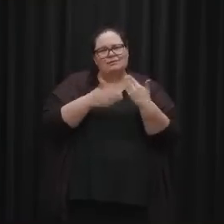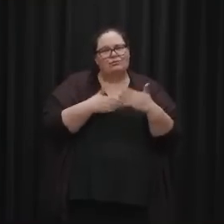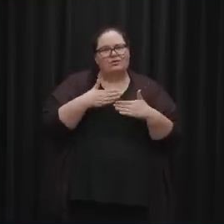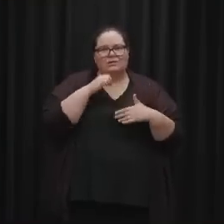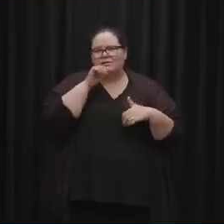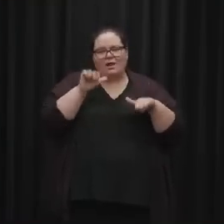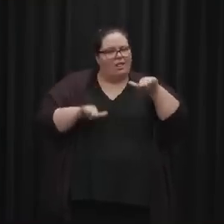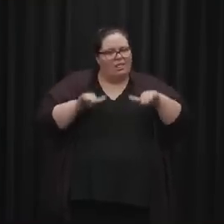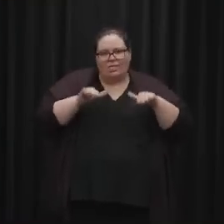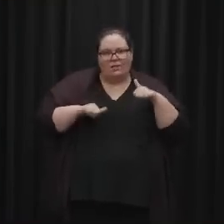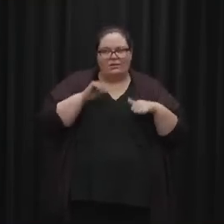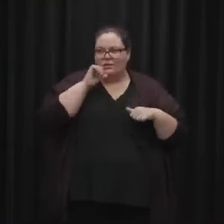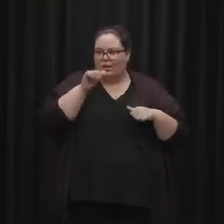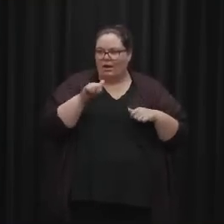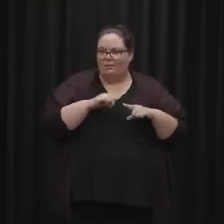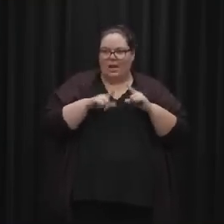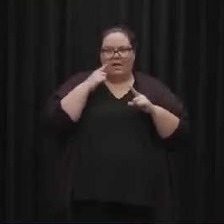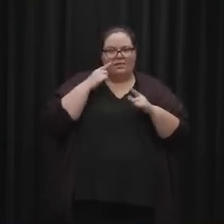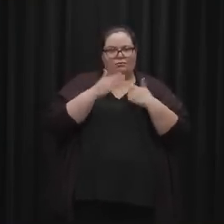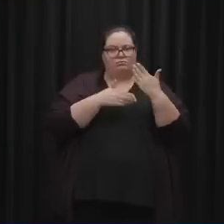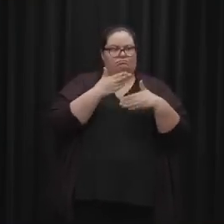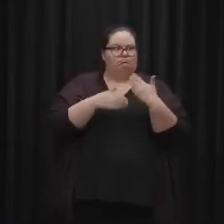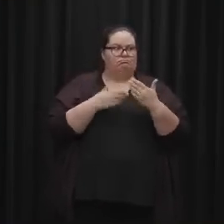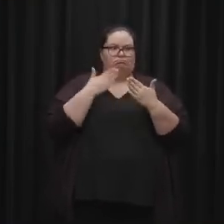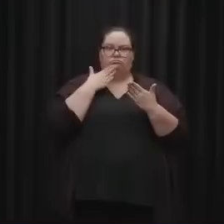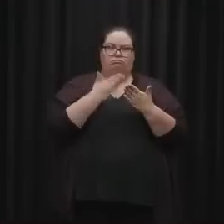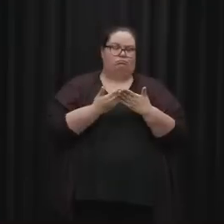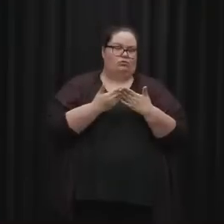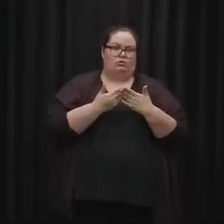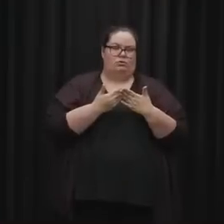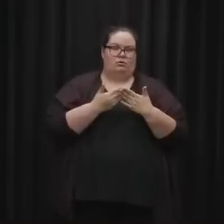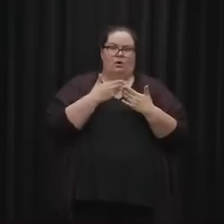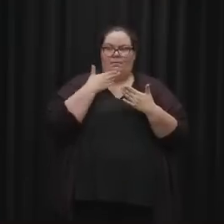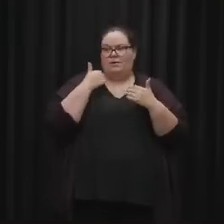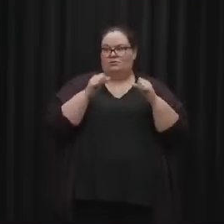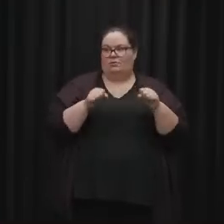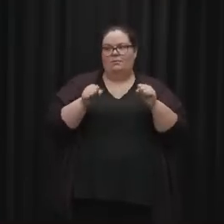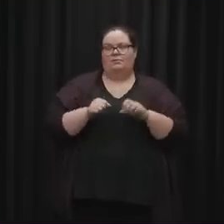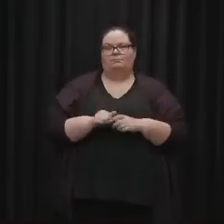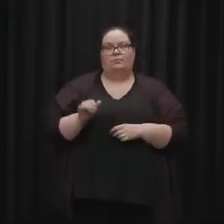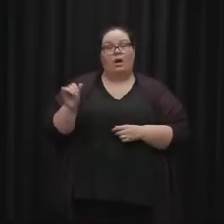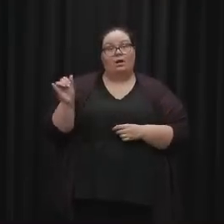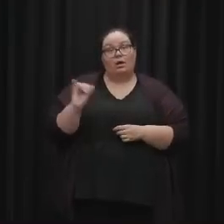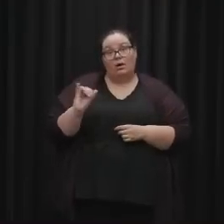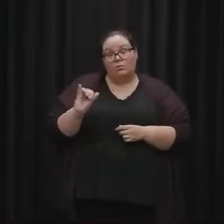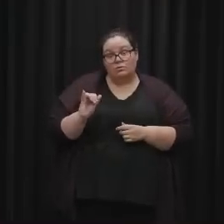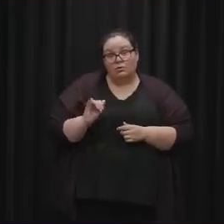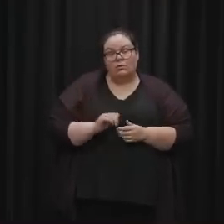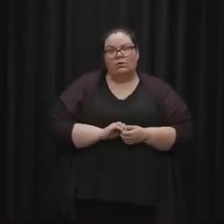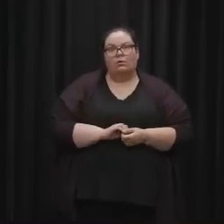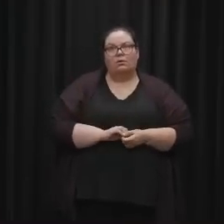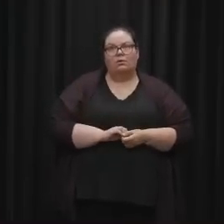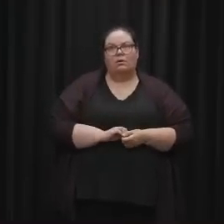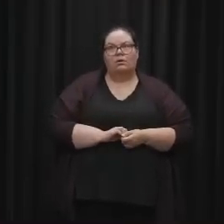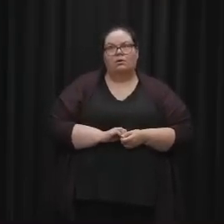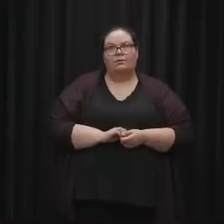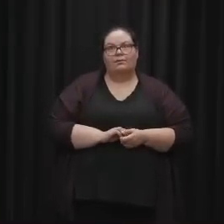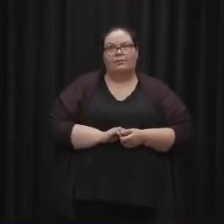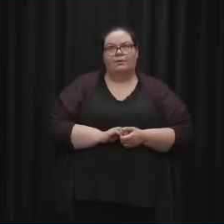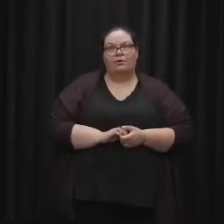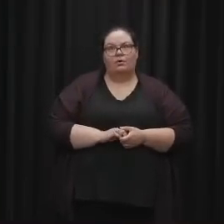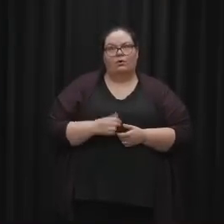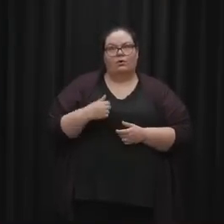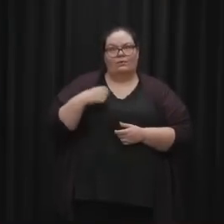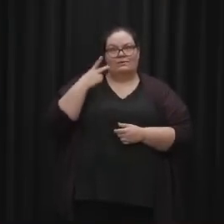that's unfolding, and I think we're managing this at this point to the best of our ability. And I guess in our case, what